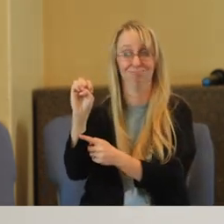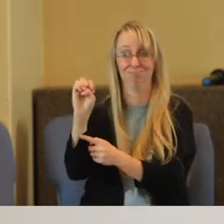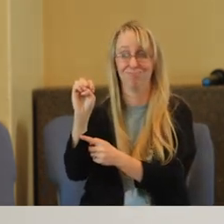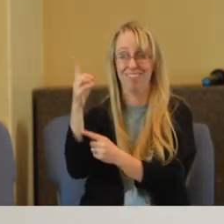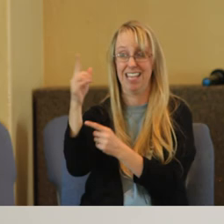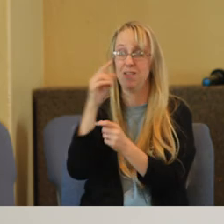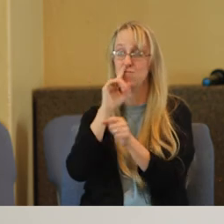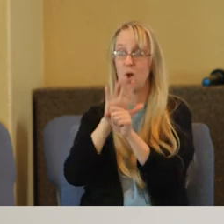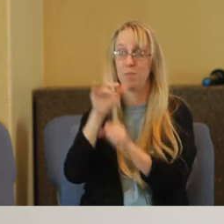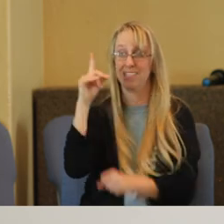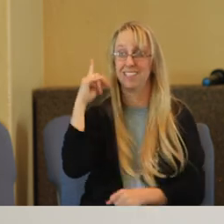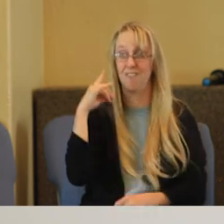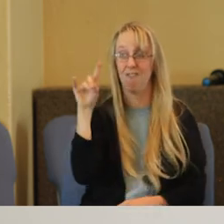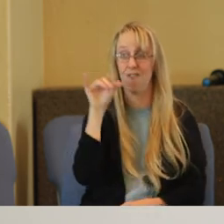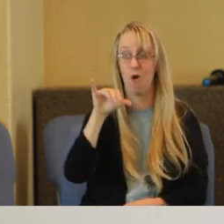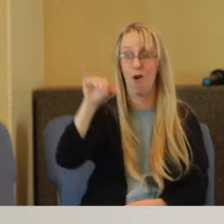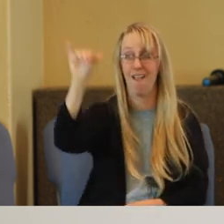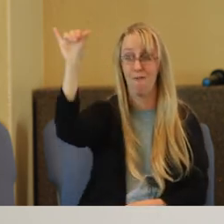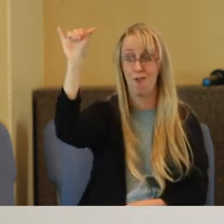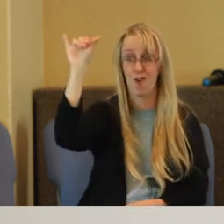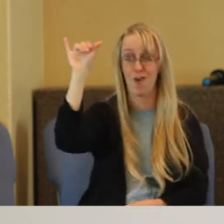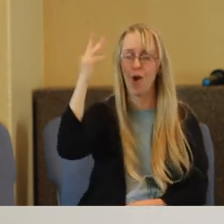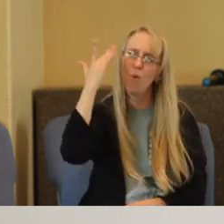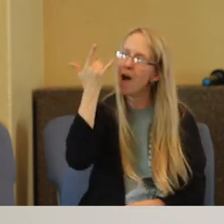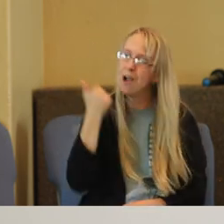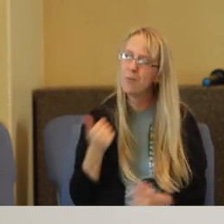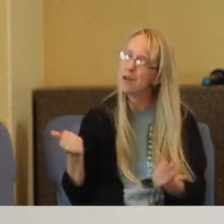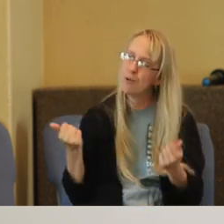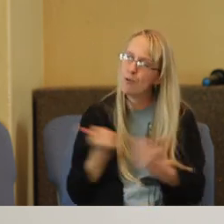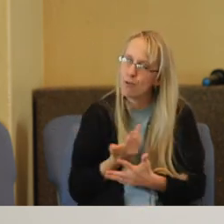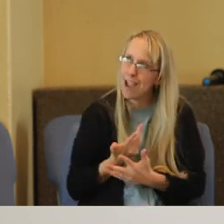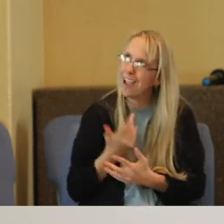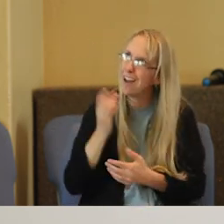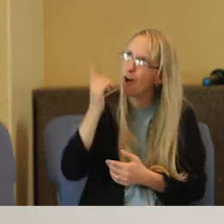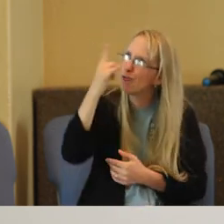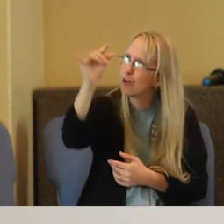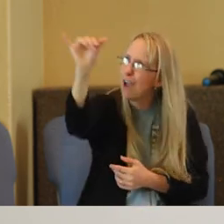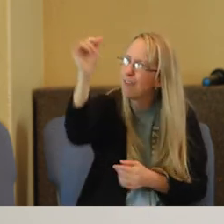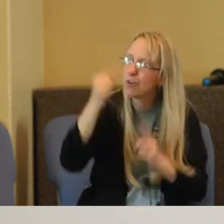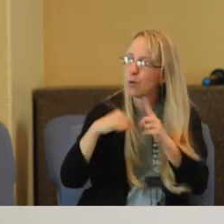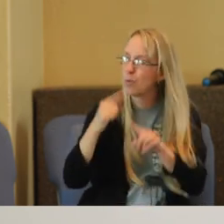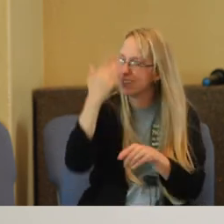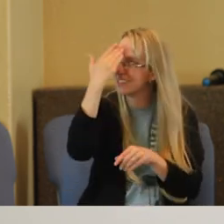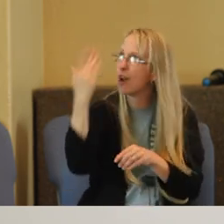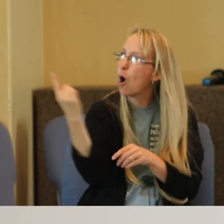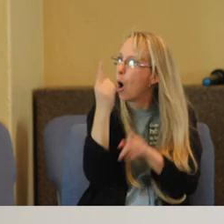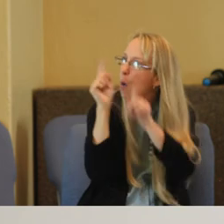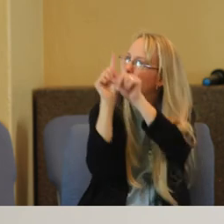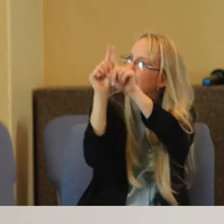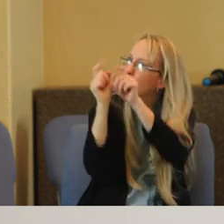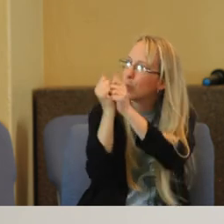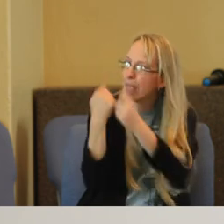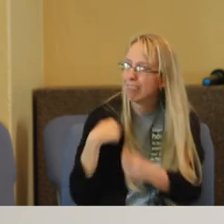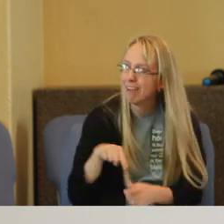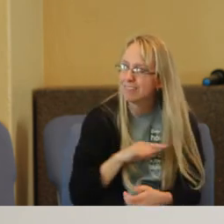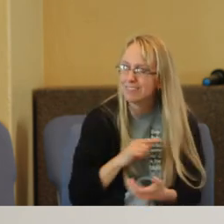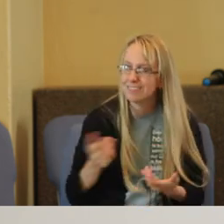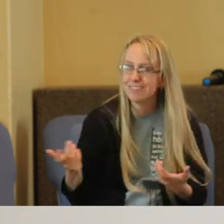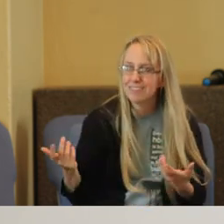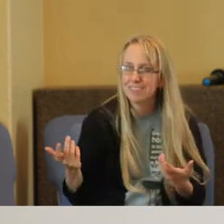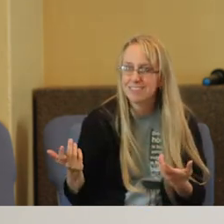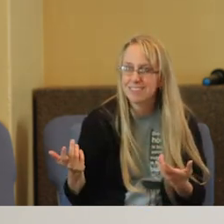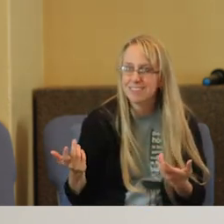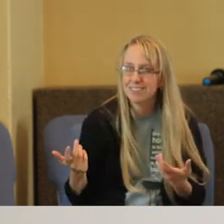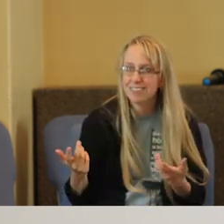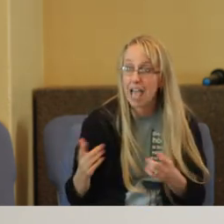eternity. Why would we fear going when He says He's always going to be there with us, and even before us, before